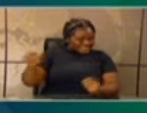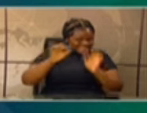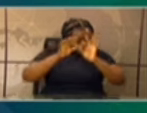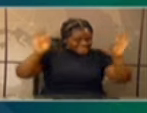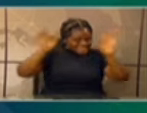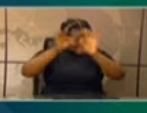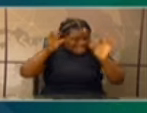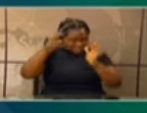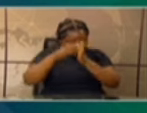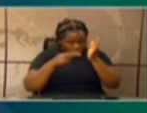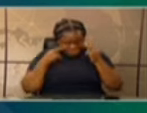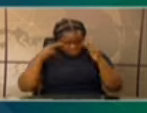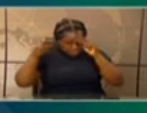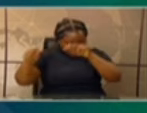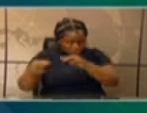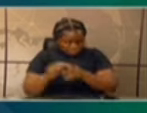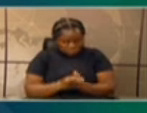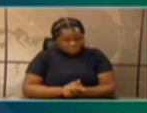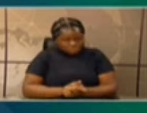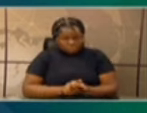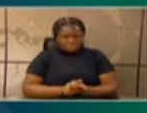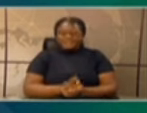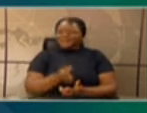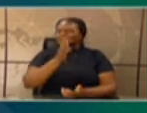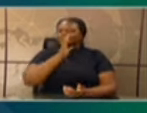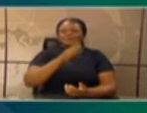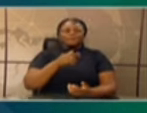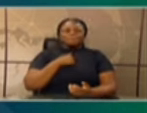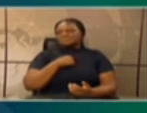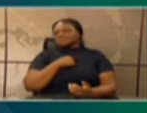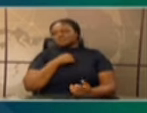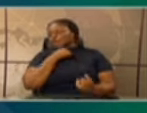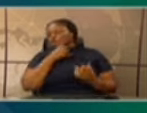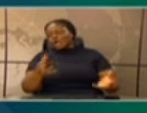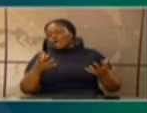every single country under the sun. Unless, of course, I don't want to do it.